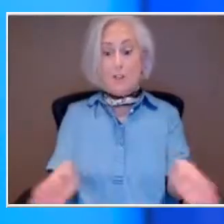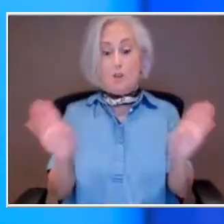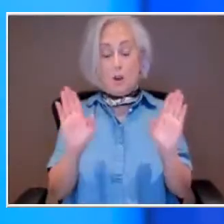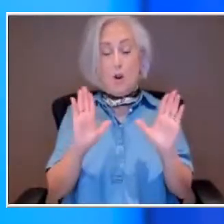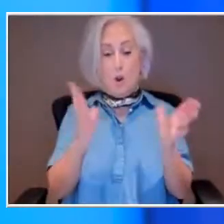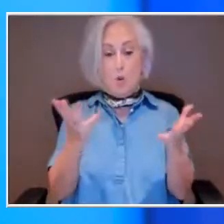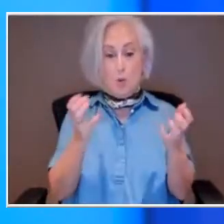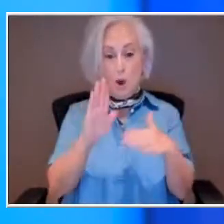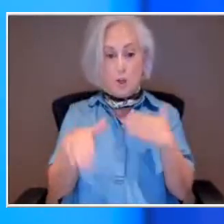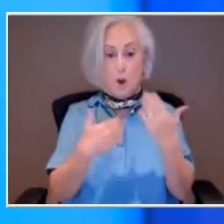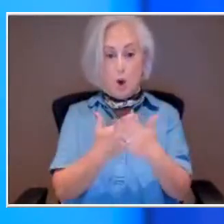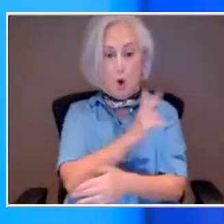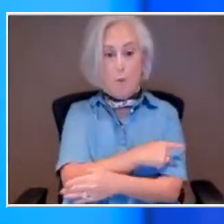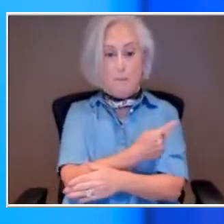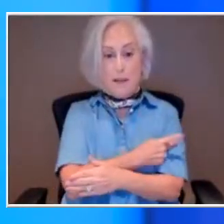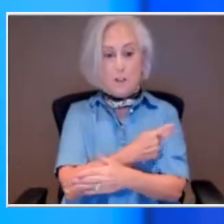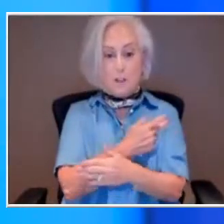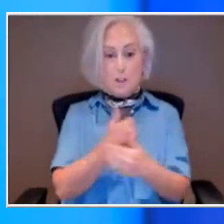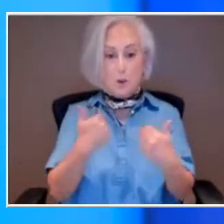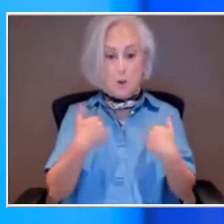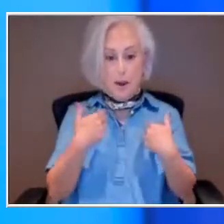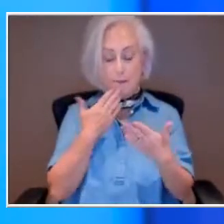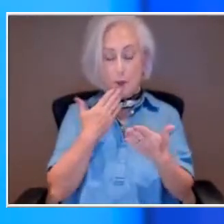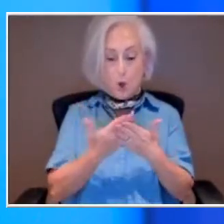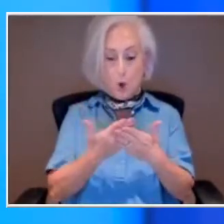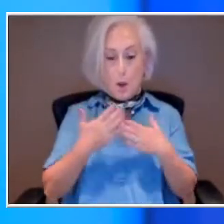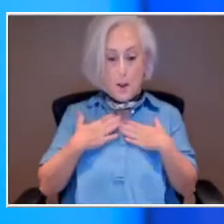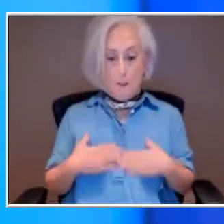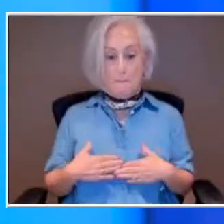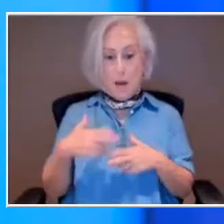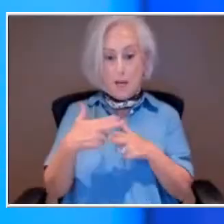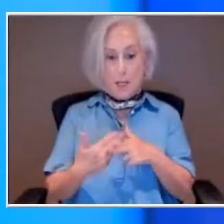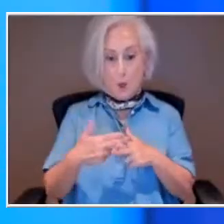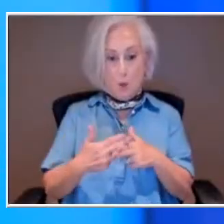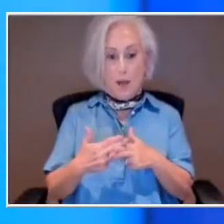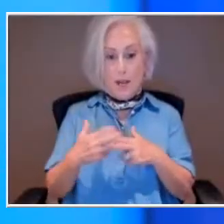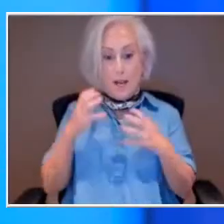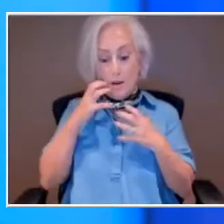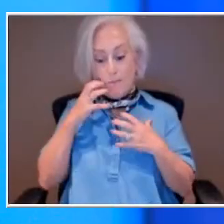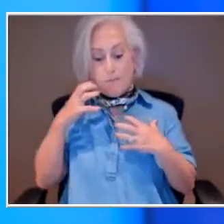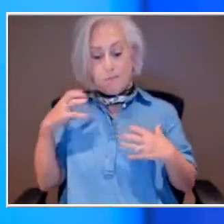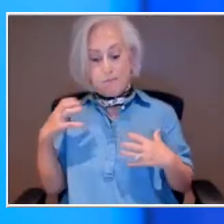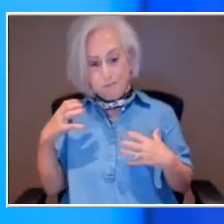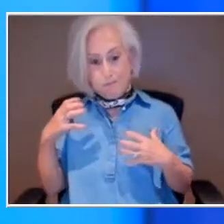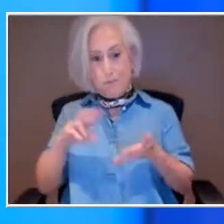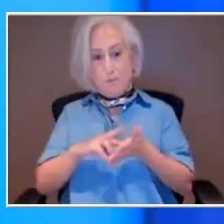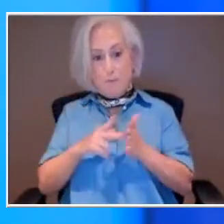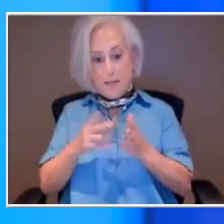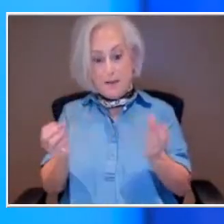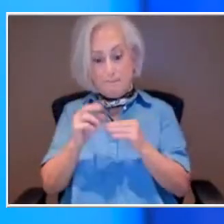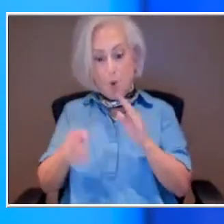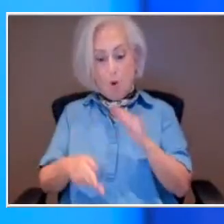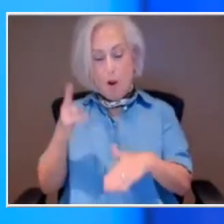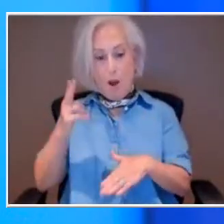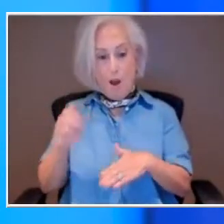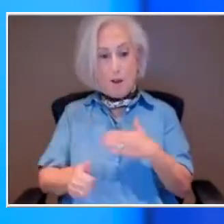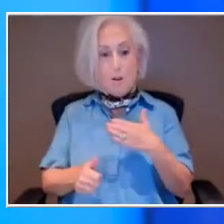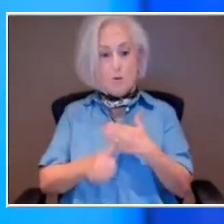a good body weight, because we know that obesity is associated with higher risk of cancer and